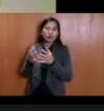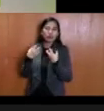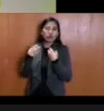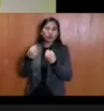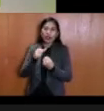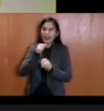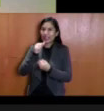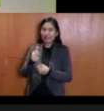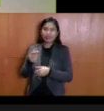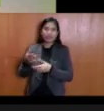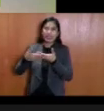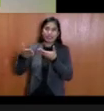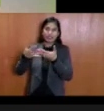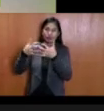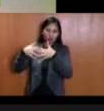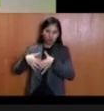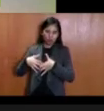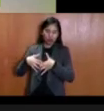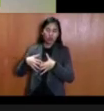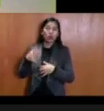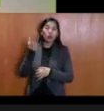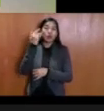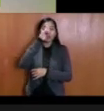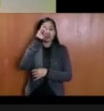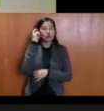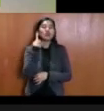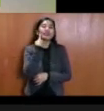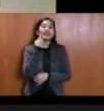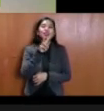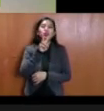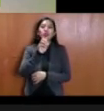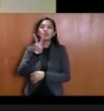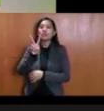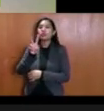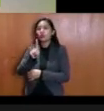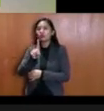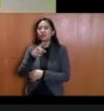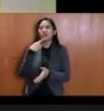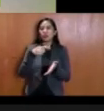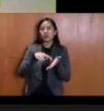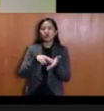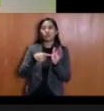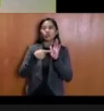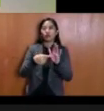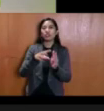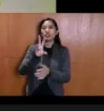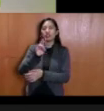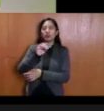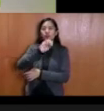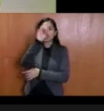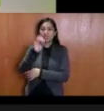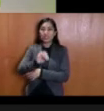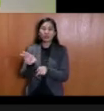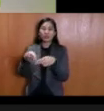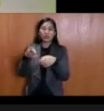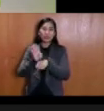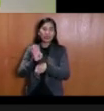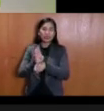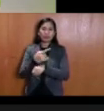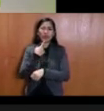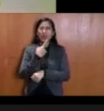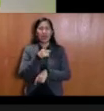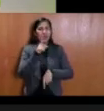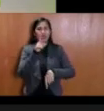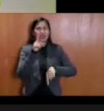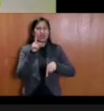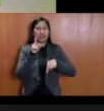a Tech for Good Institute report from 2021 showed 60% of MSMEs said they were unable to